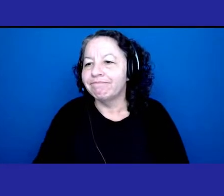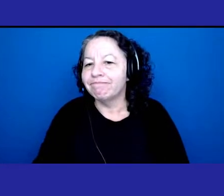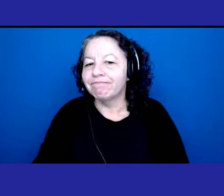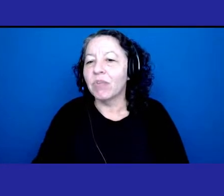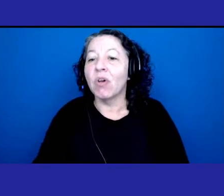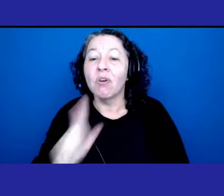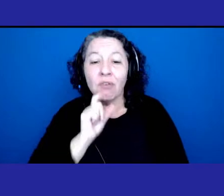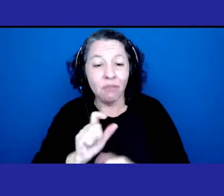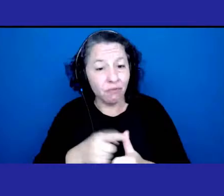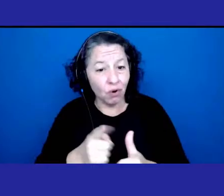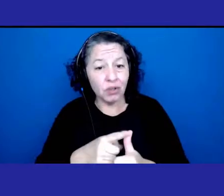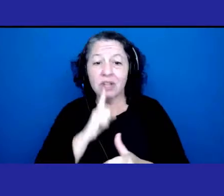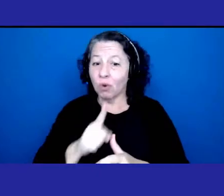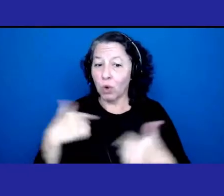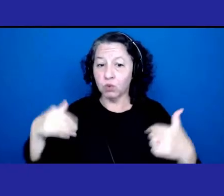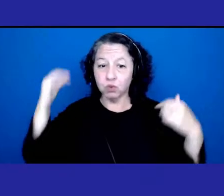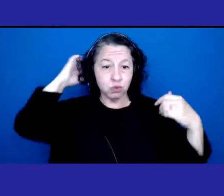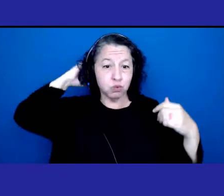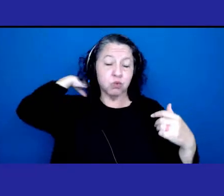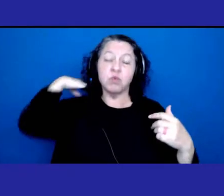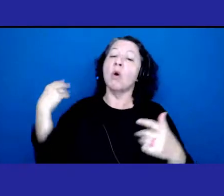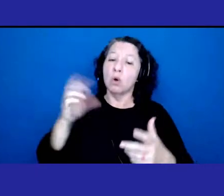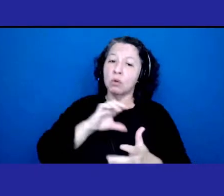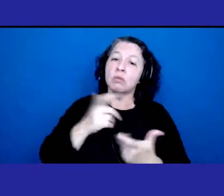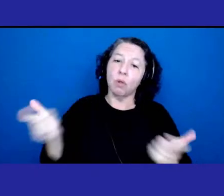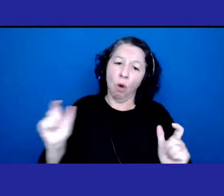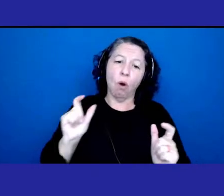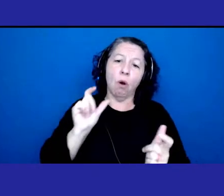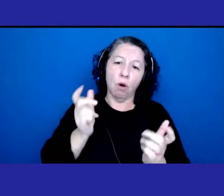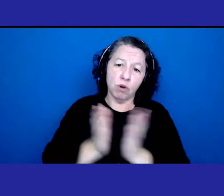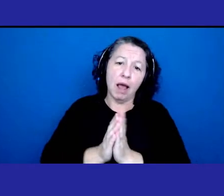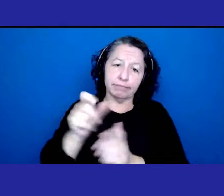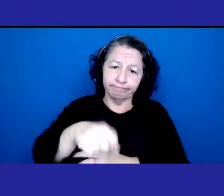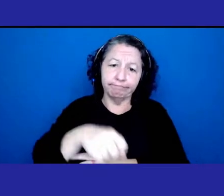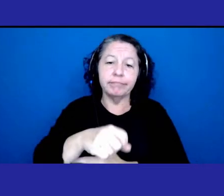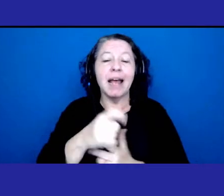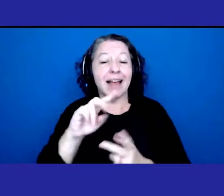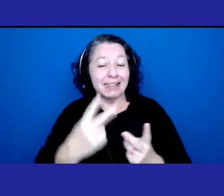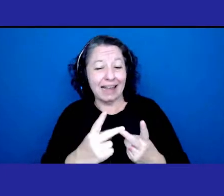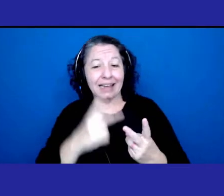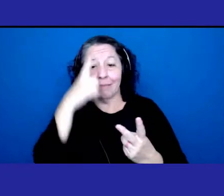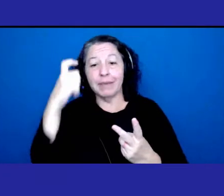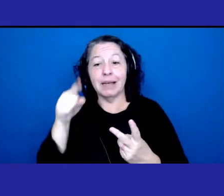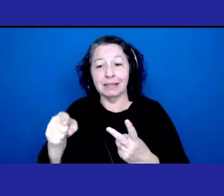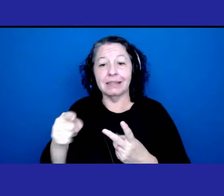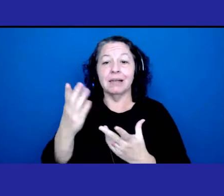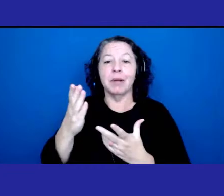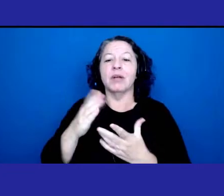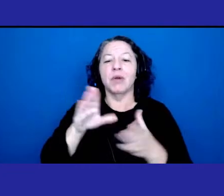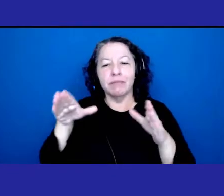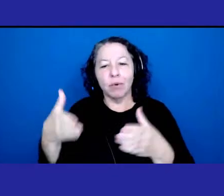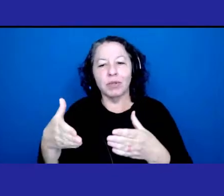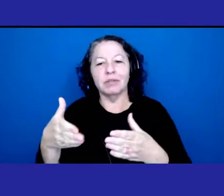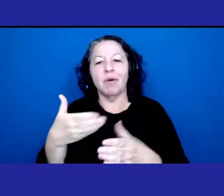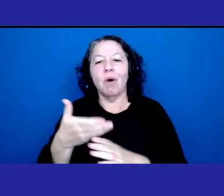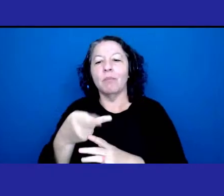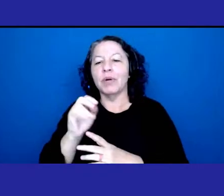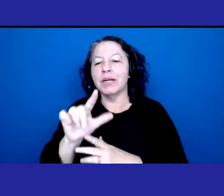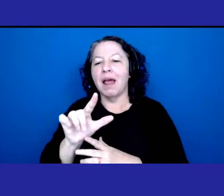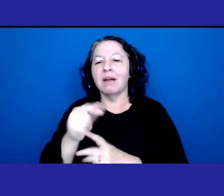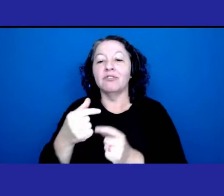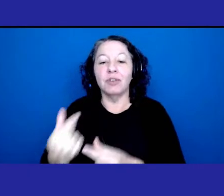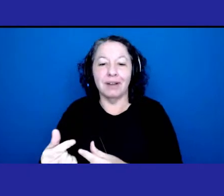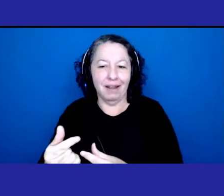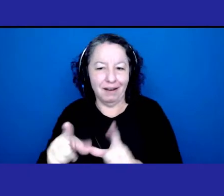And second, because the presentation centers on prenatal genetic tests, an essential pillar to our prenatal